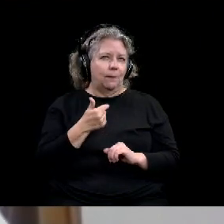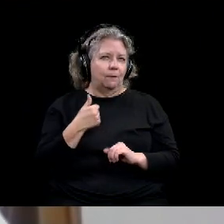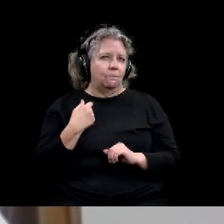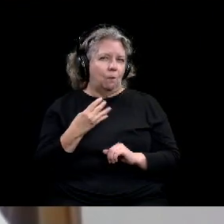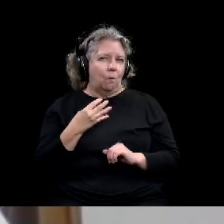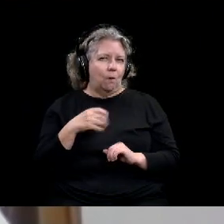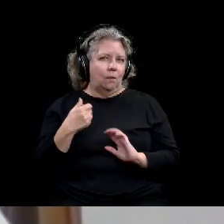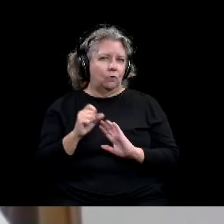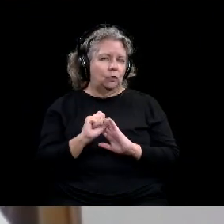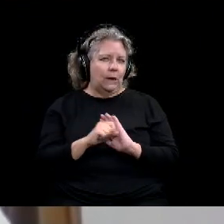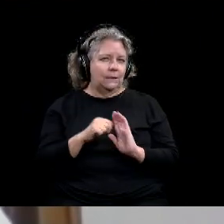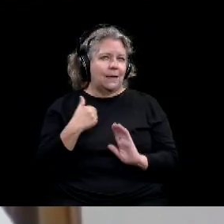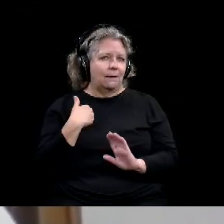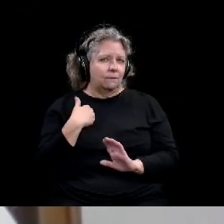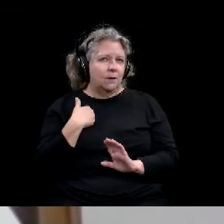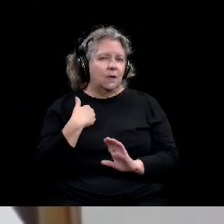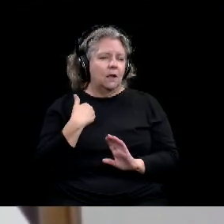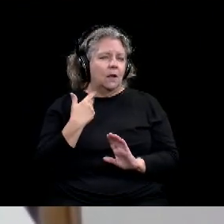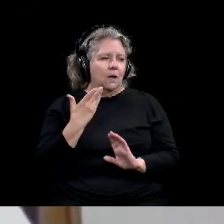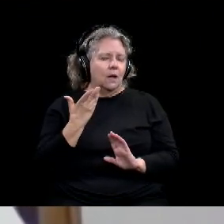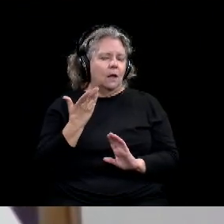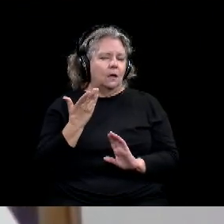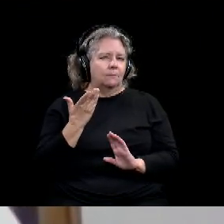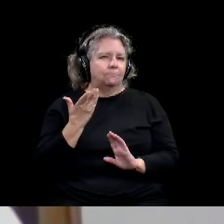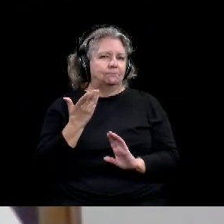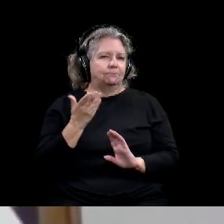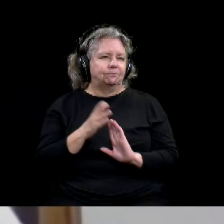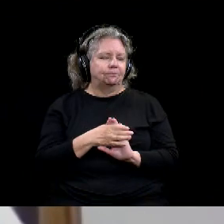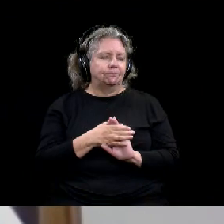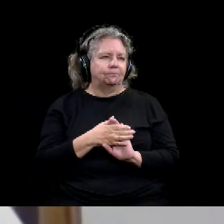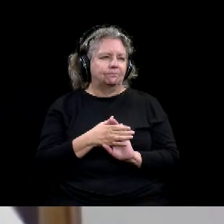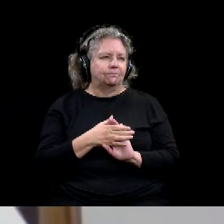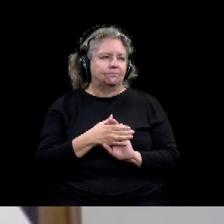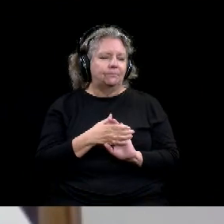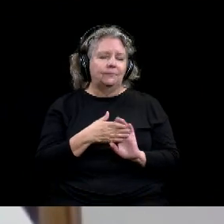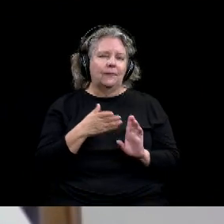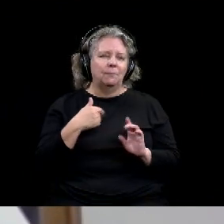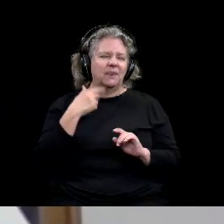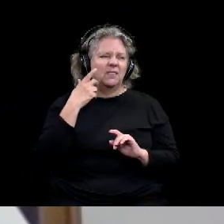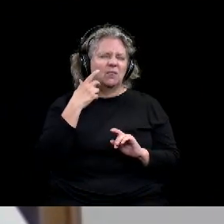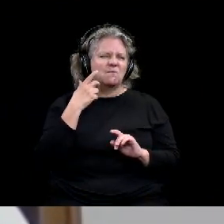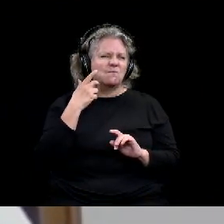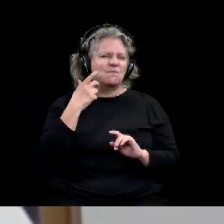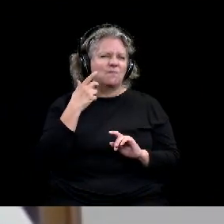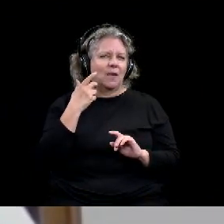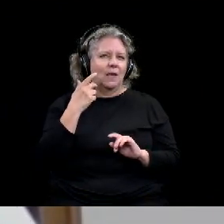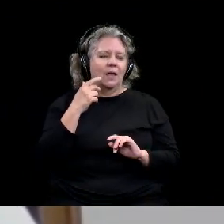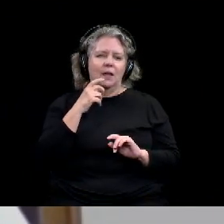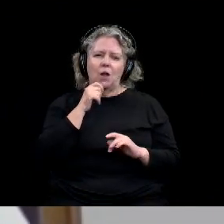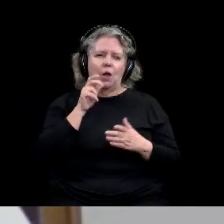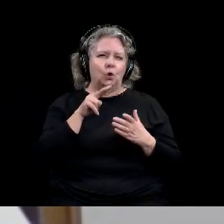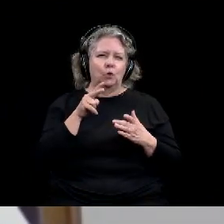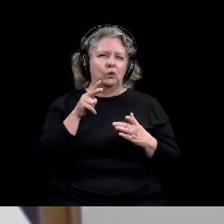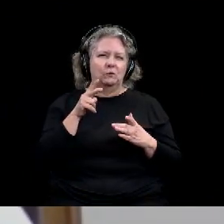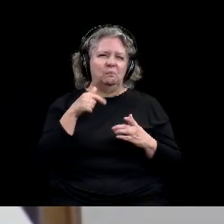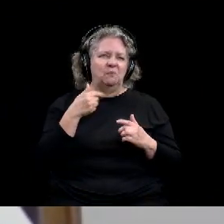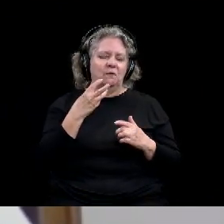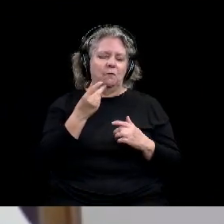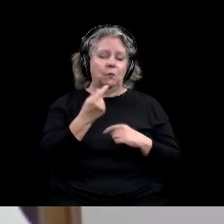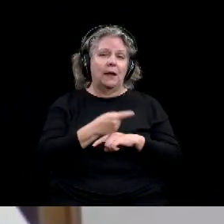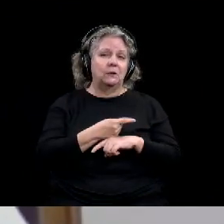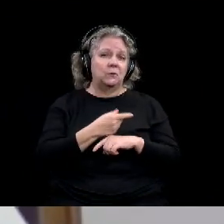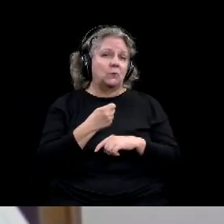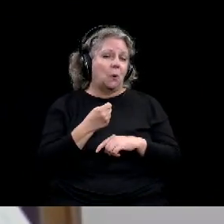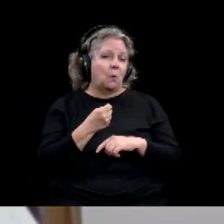I looked at it. So maybe in more states now. I don't know. I mean, anyone else who knows could jump in